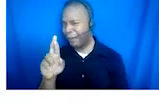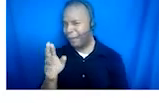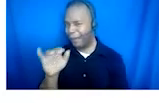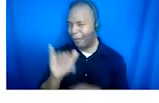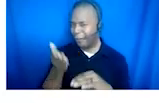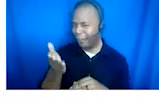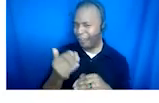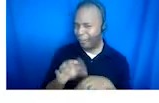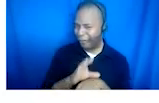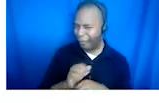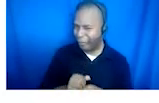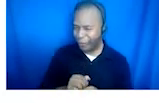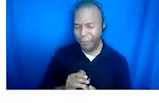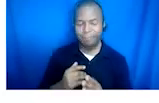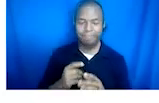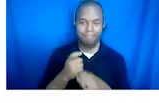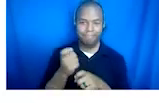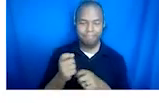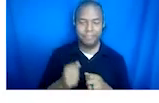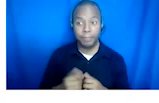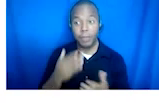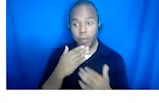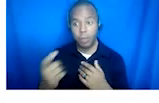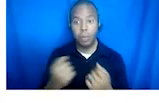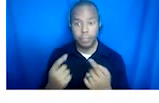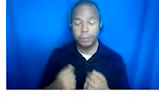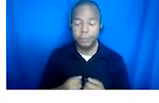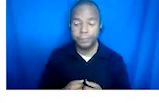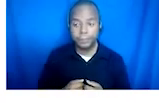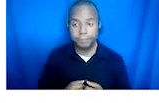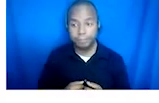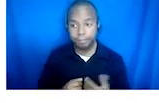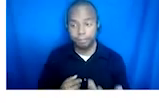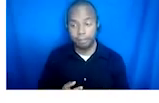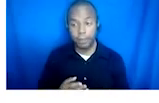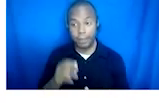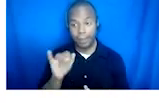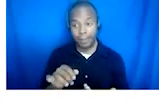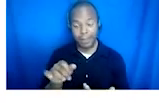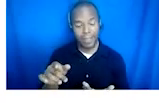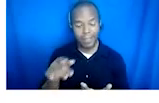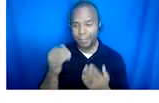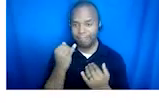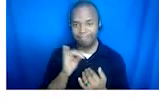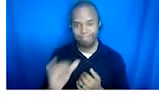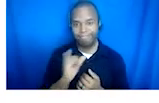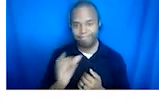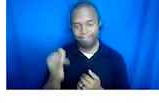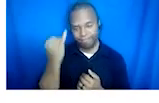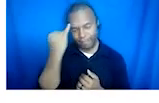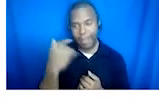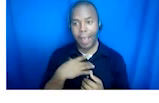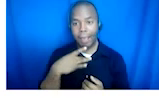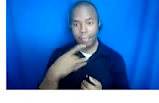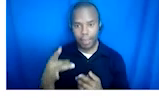I'm joking. But these are really good questions. And you know what? That is a person after my own heart, because I love